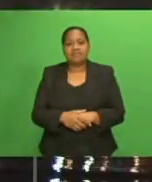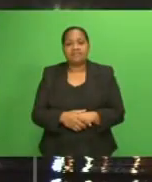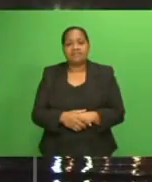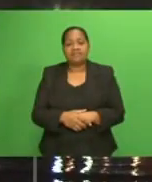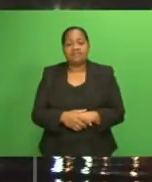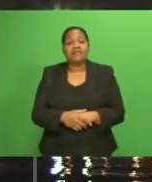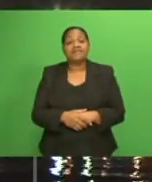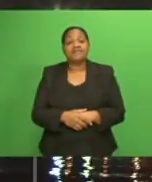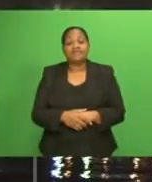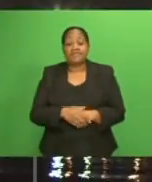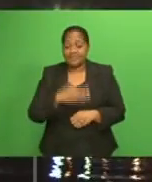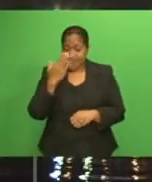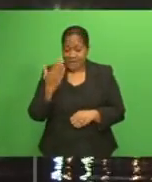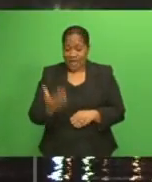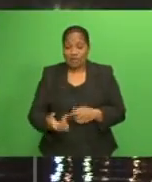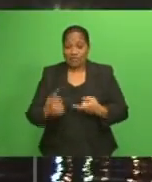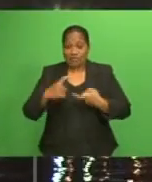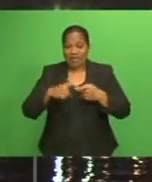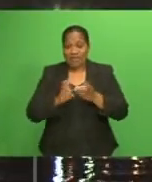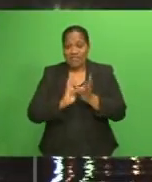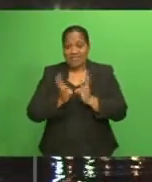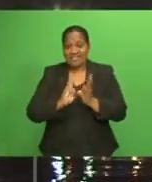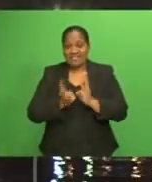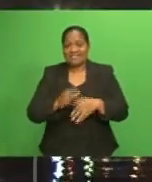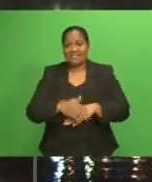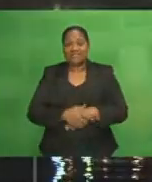And Angie joins us now with the latest in weather.